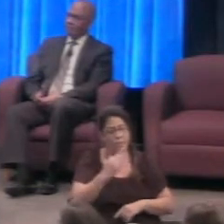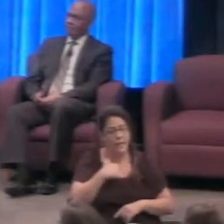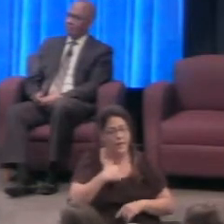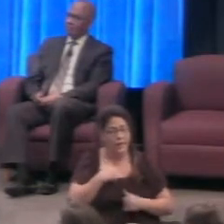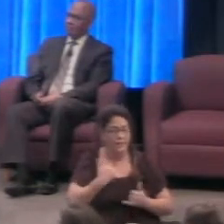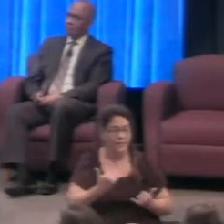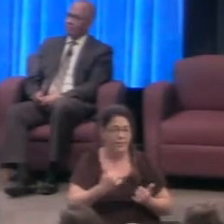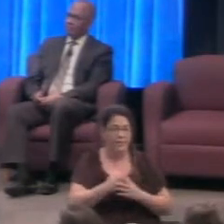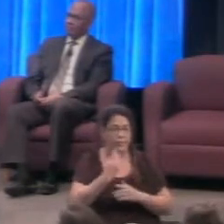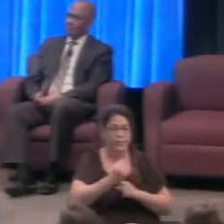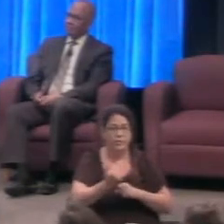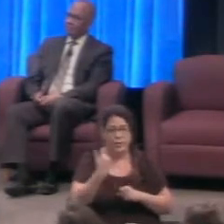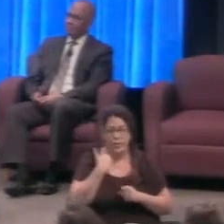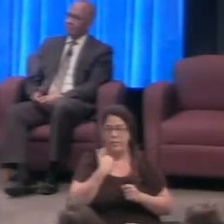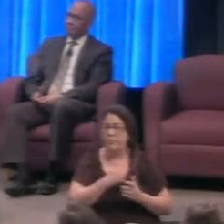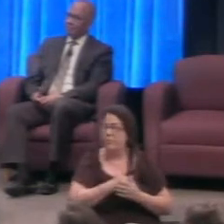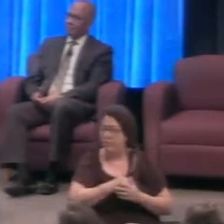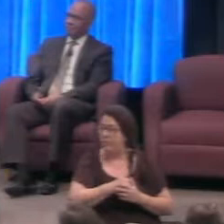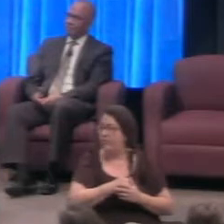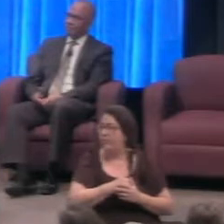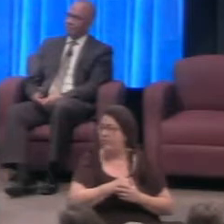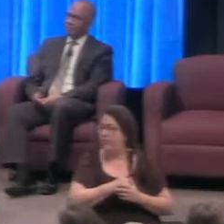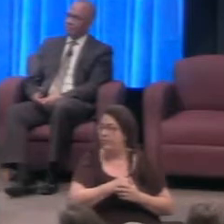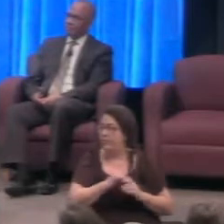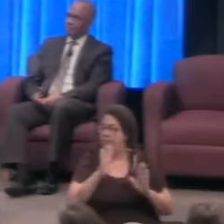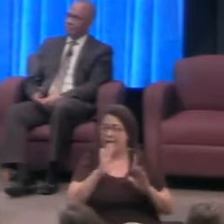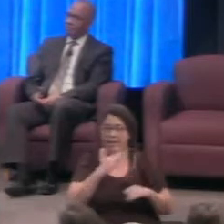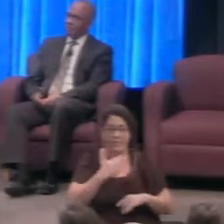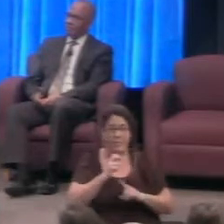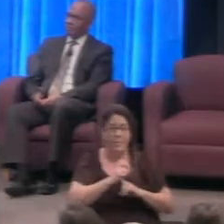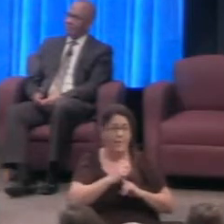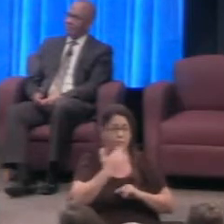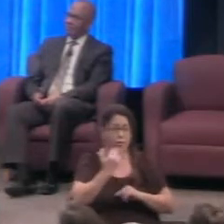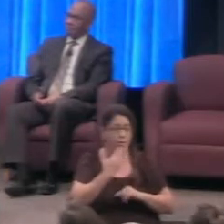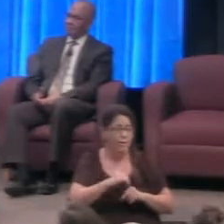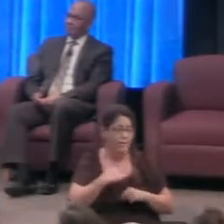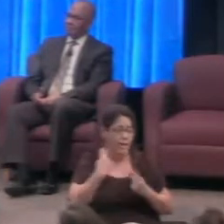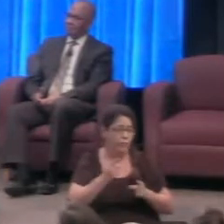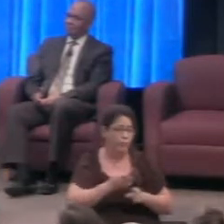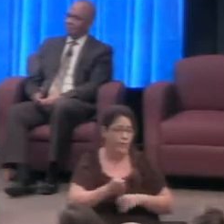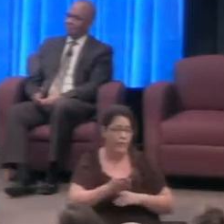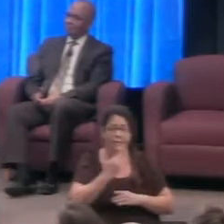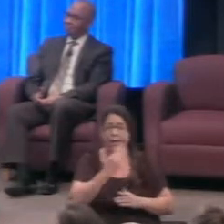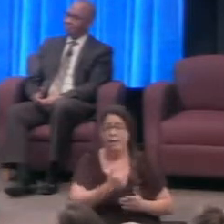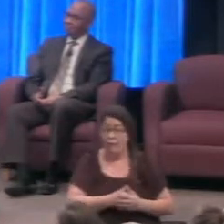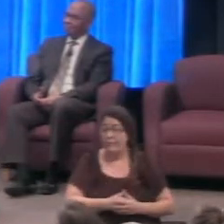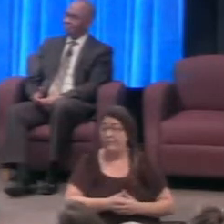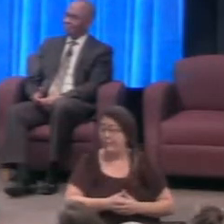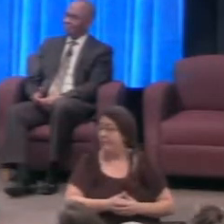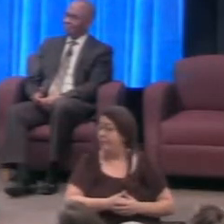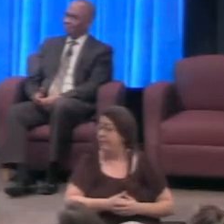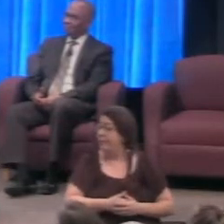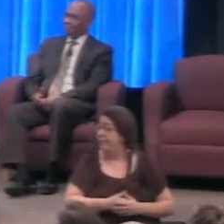have now 4 years ago. And it's been the best job of my career. Thank you. And thank you.